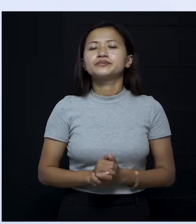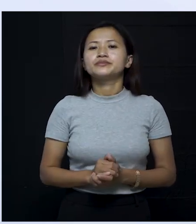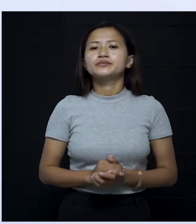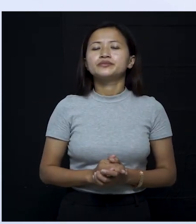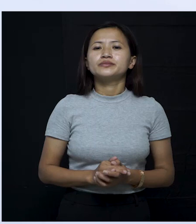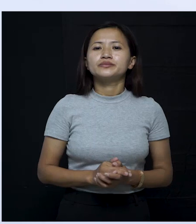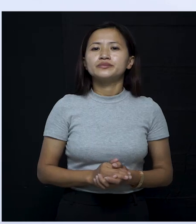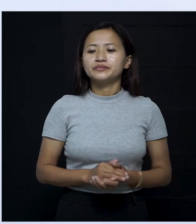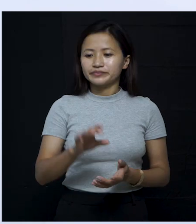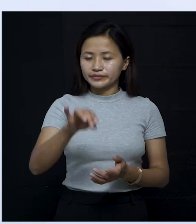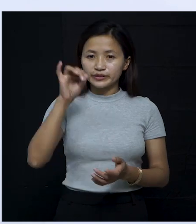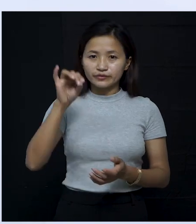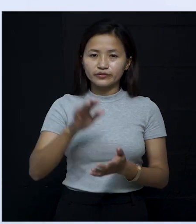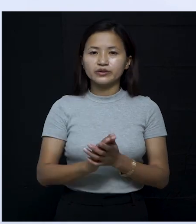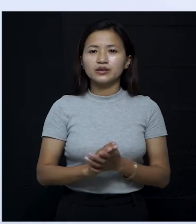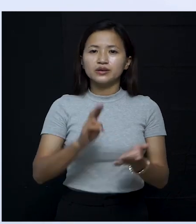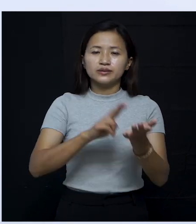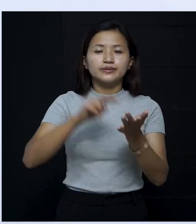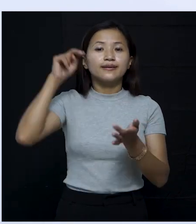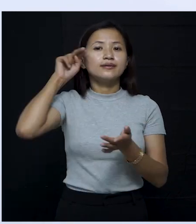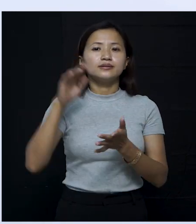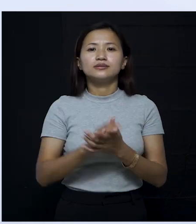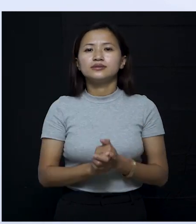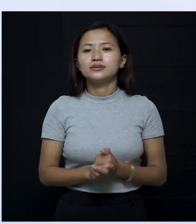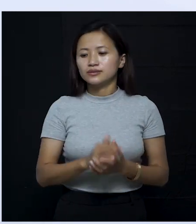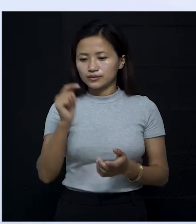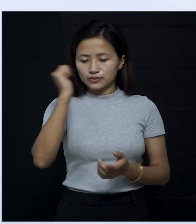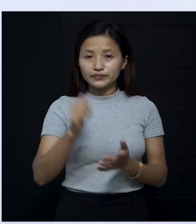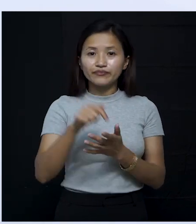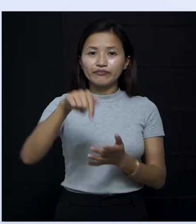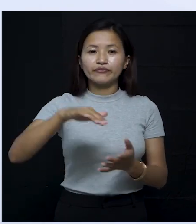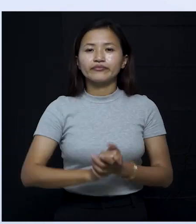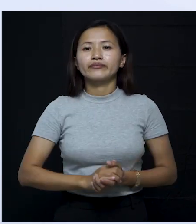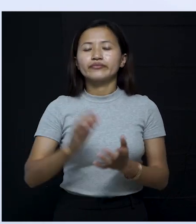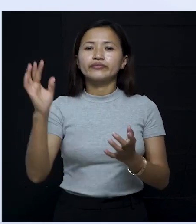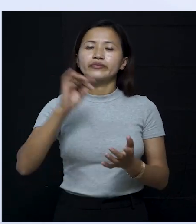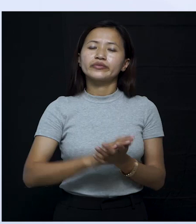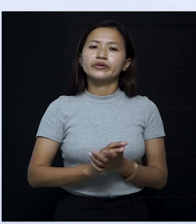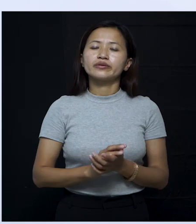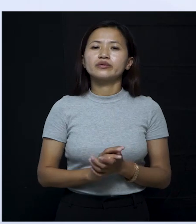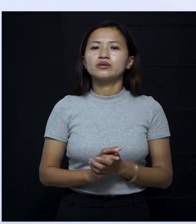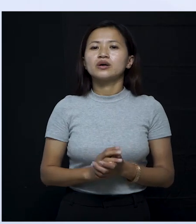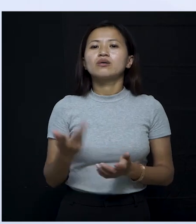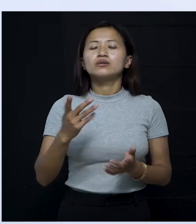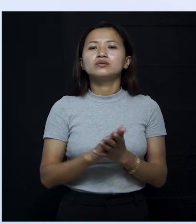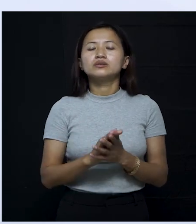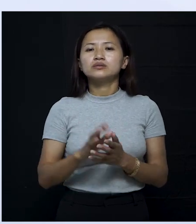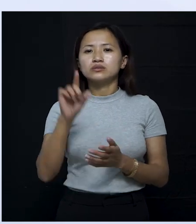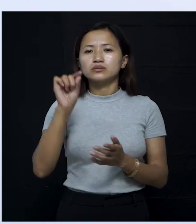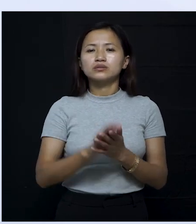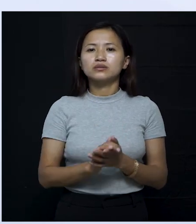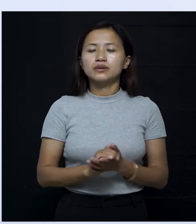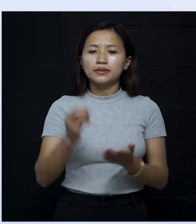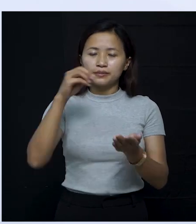those food that we find in Nagaland, okay. So here, again, same thing. What you need to do is, you can